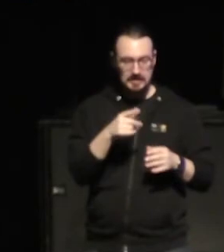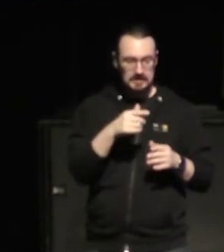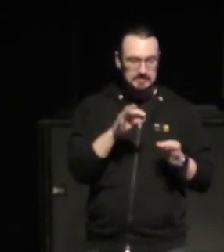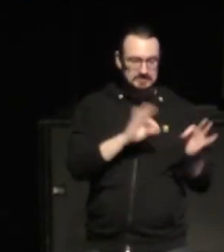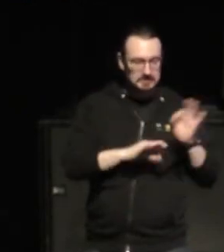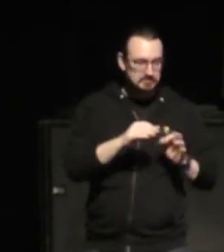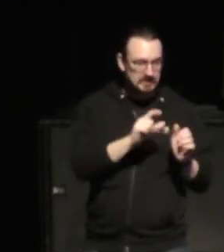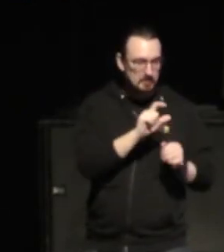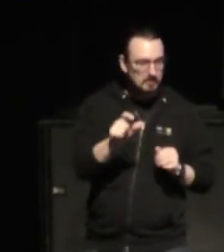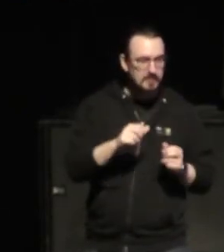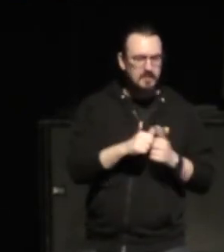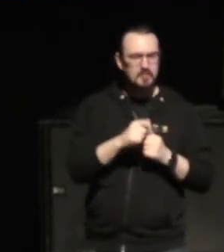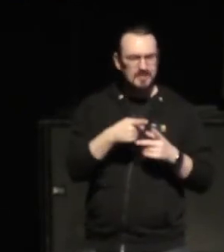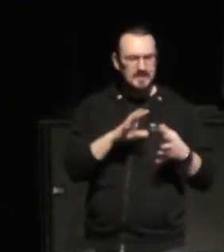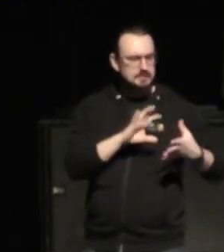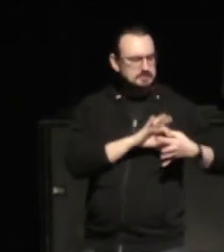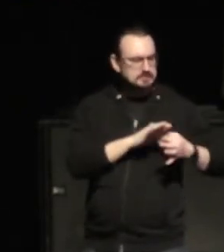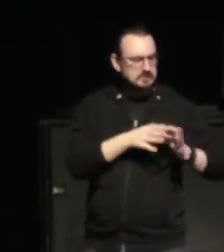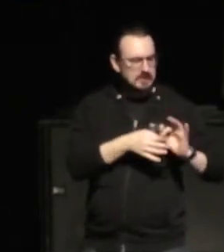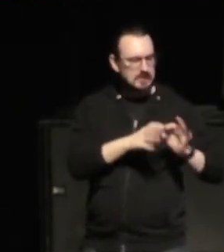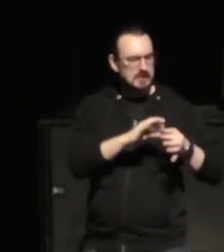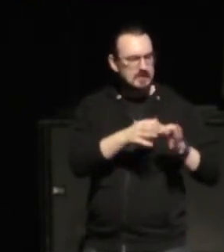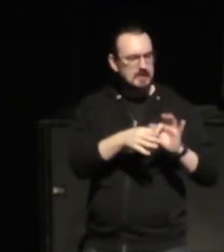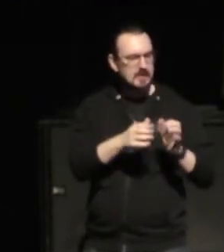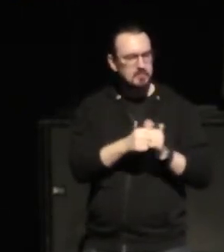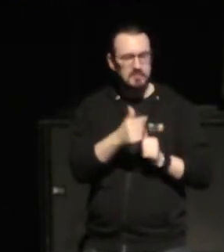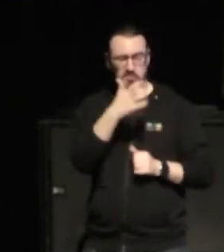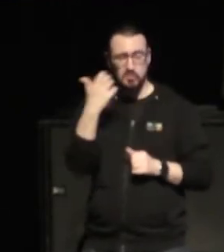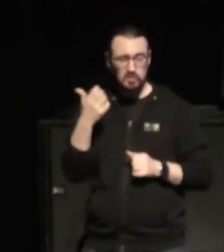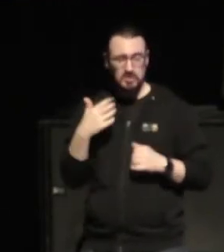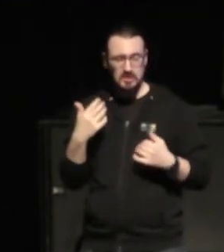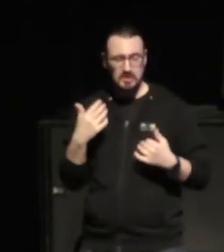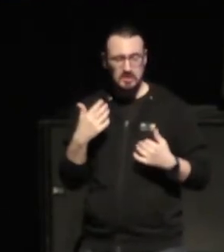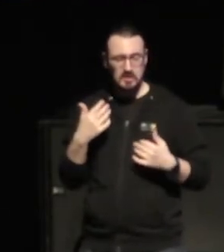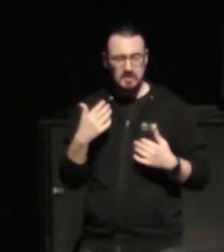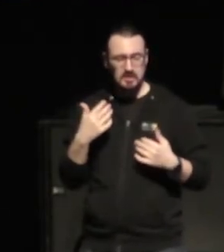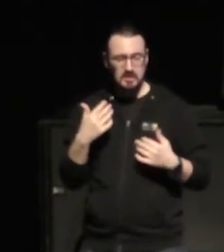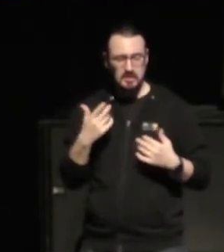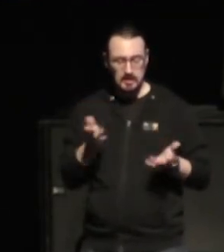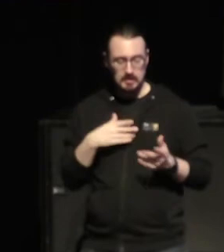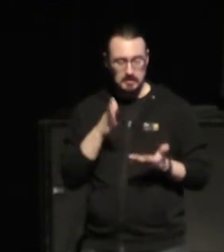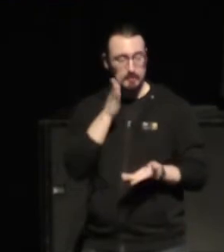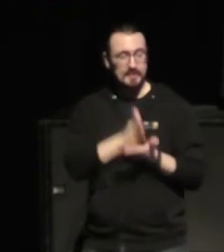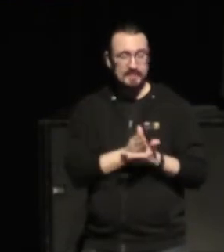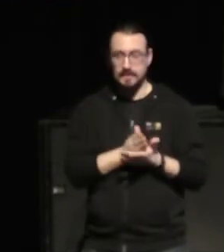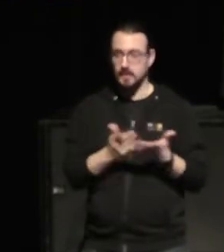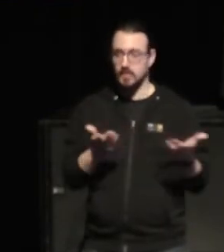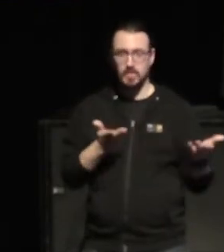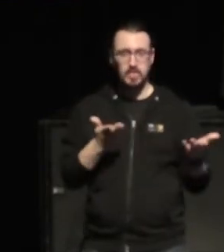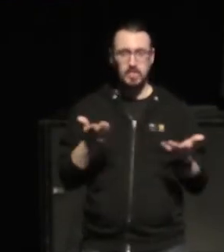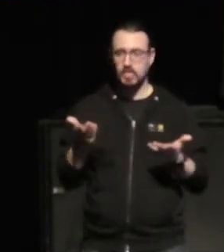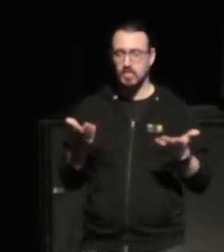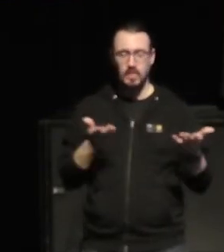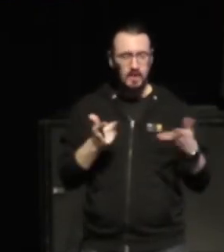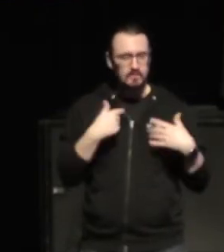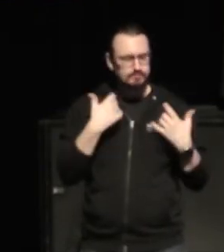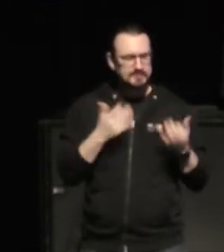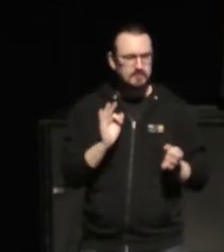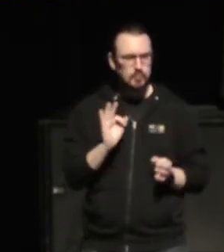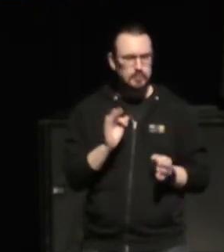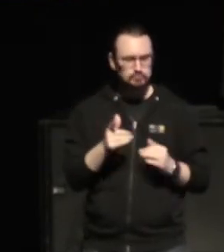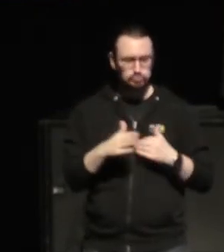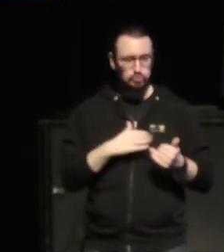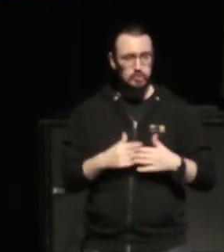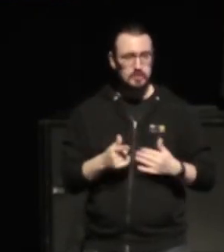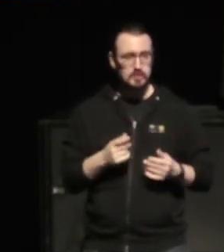So it's a chain, okay? But the peasants are caught in the middle, and they don't have nowhere to